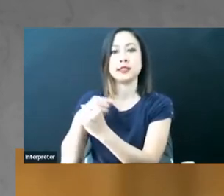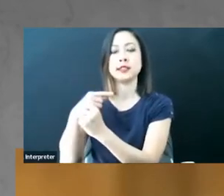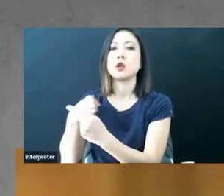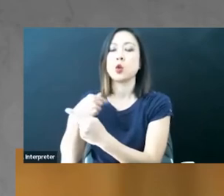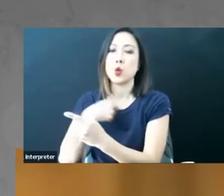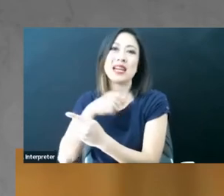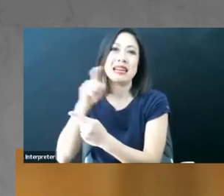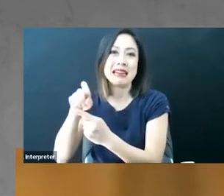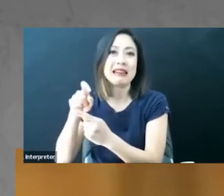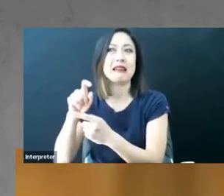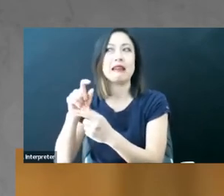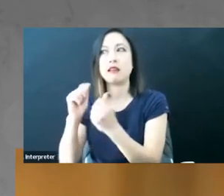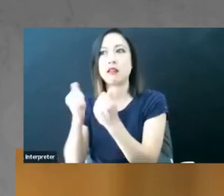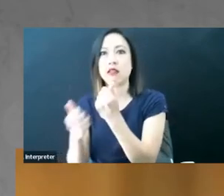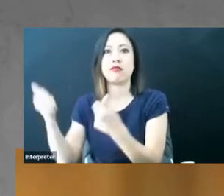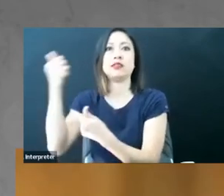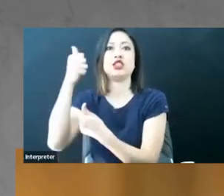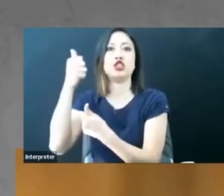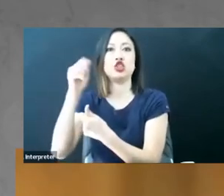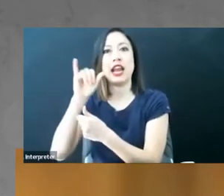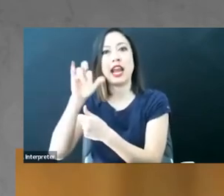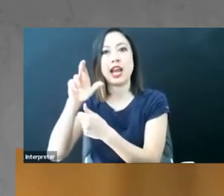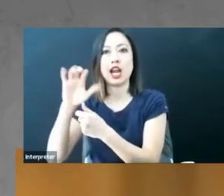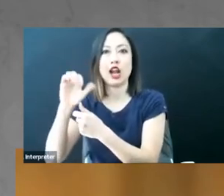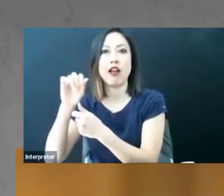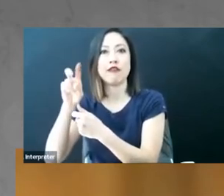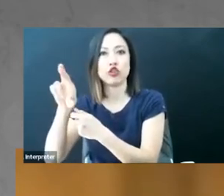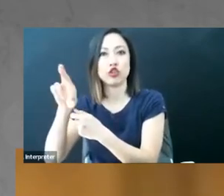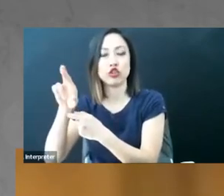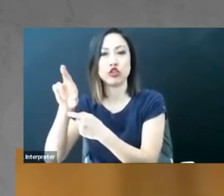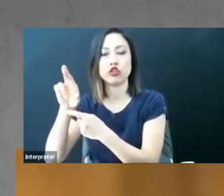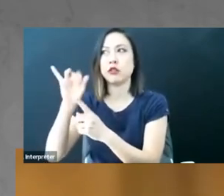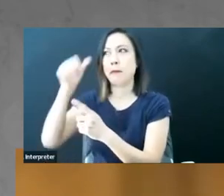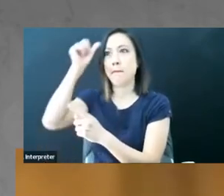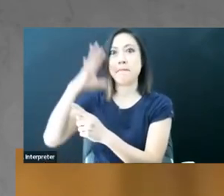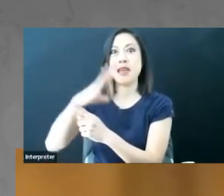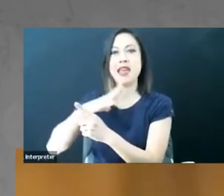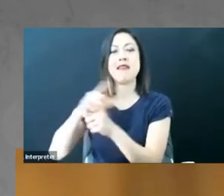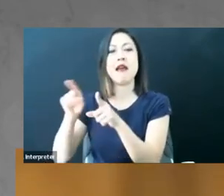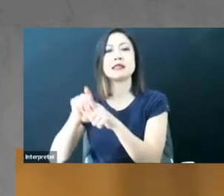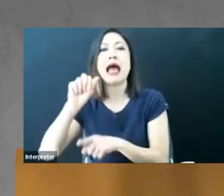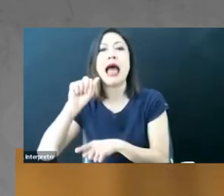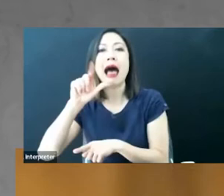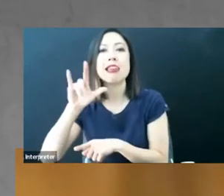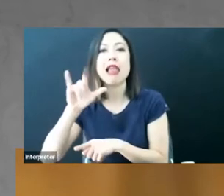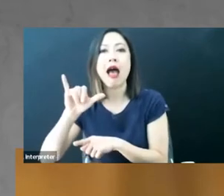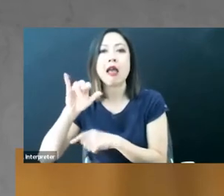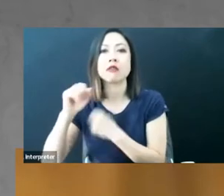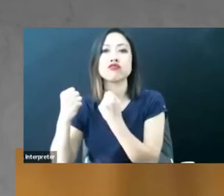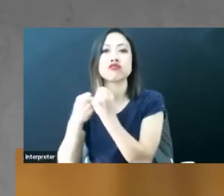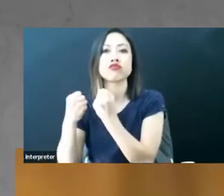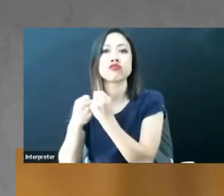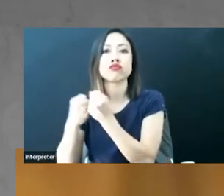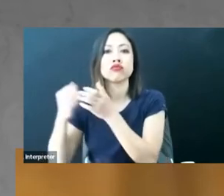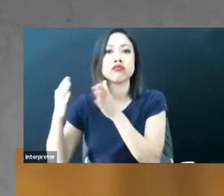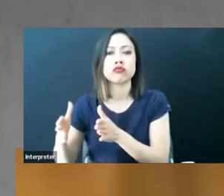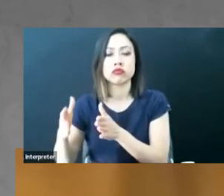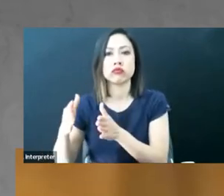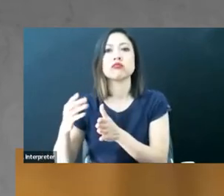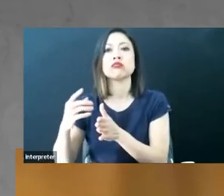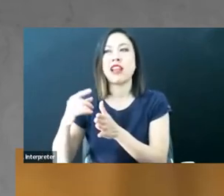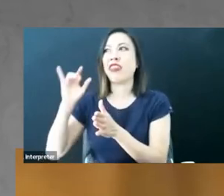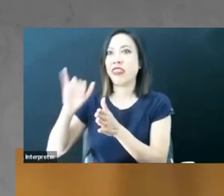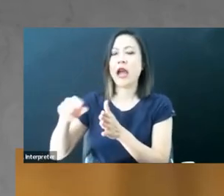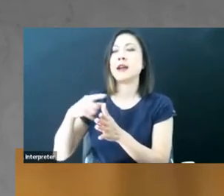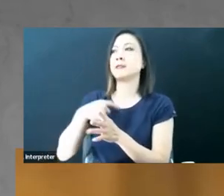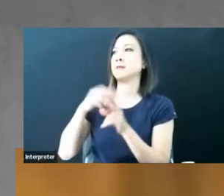kinds of conversations and the roles we all play, the role of men as allies, the role of these kinds of conversations are what give me optimism